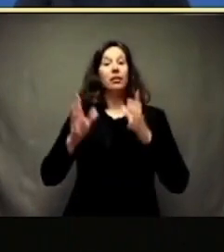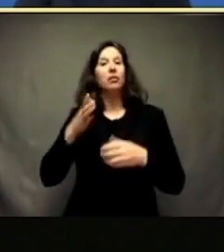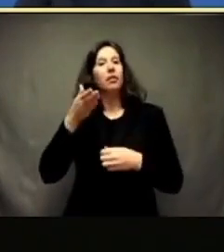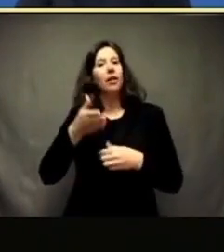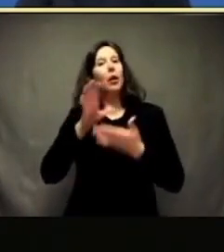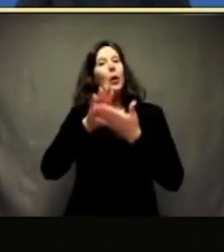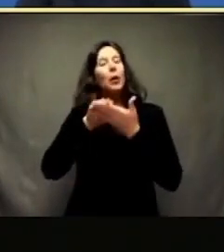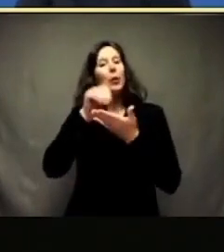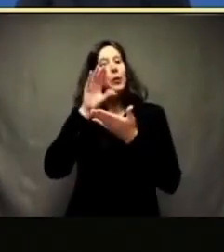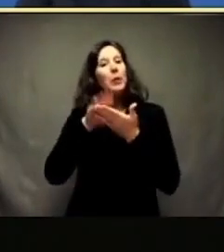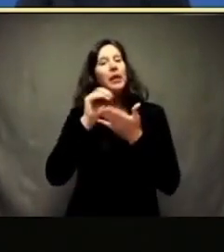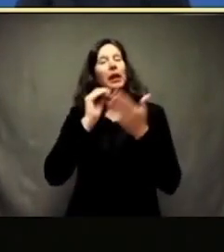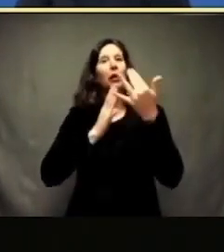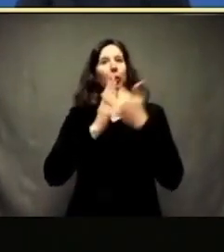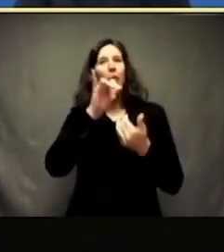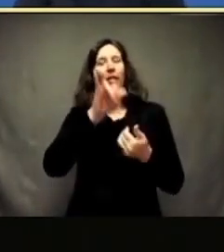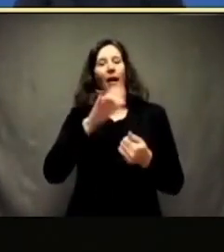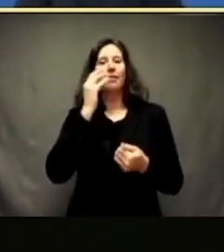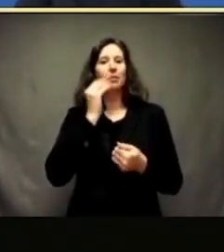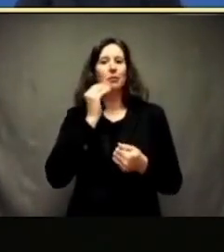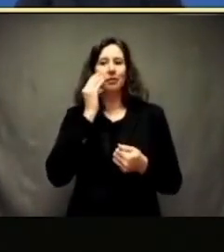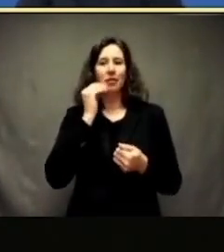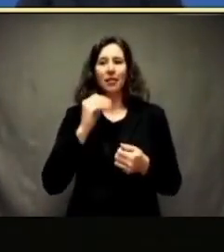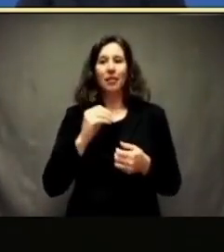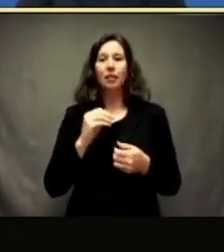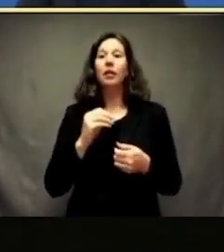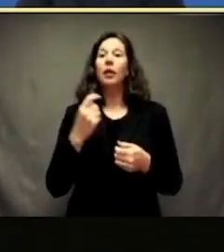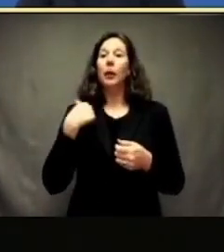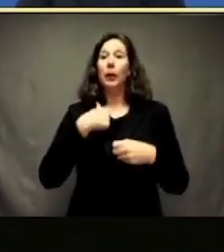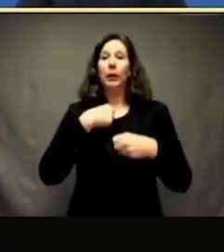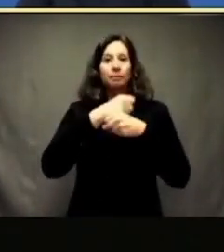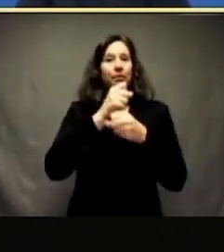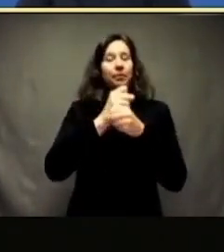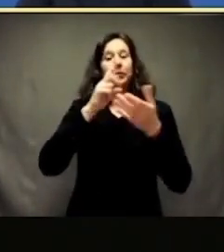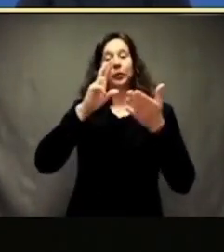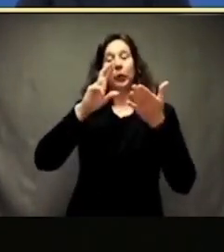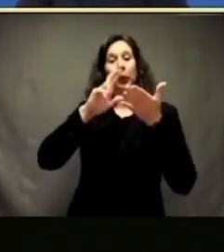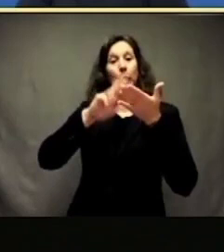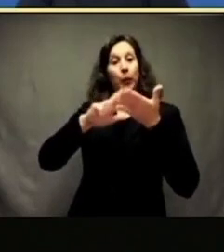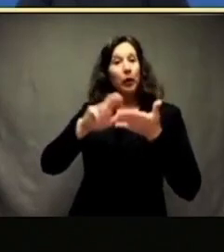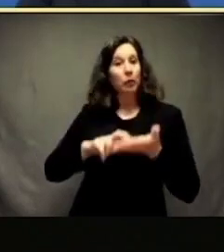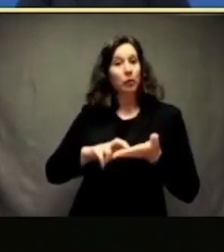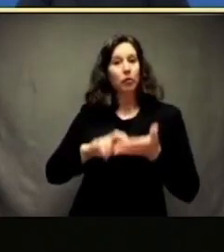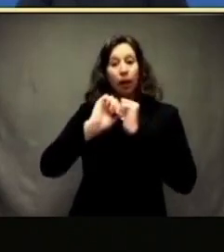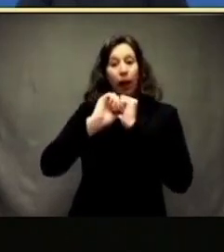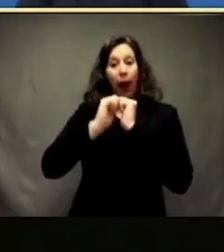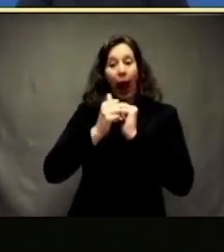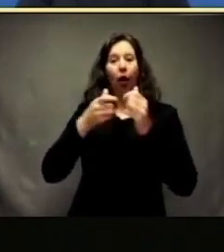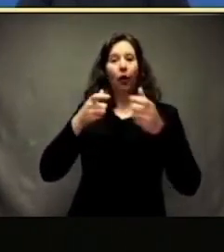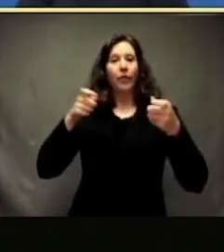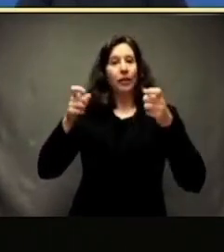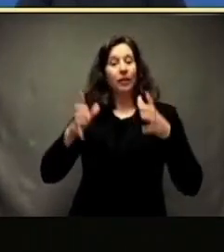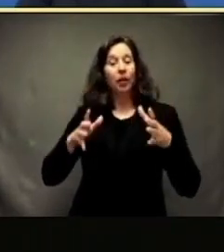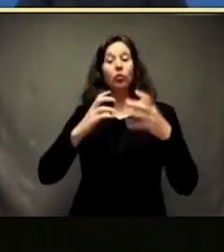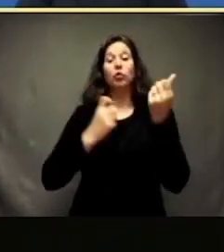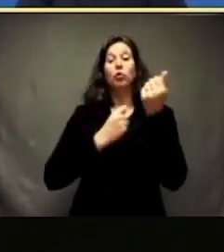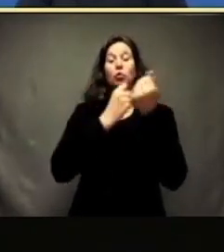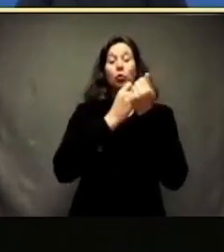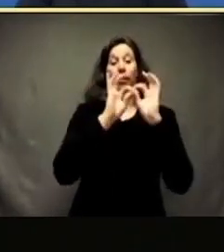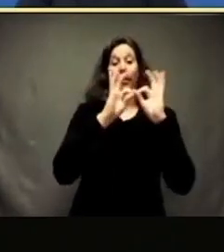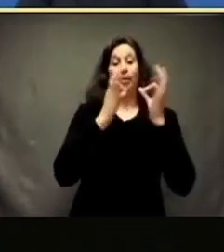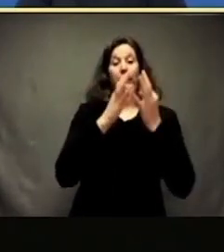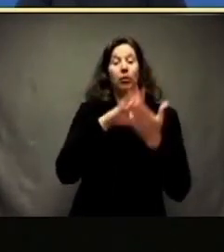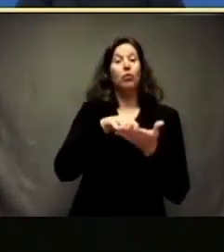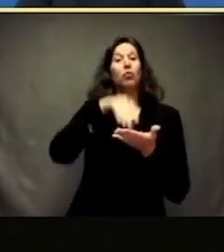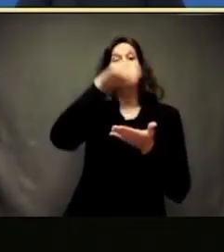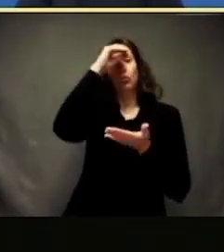learning through this experience. We've conducted research on how facilitators support families to learn